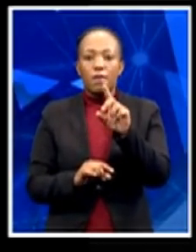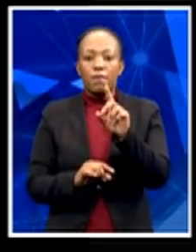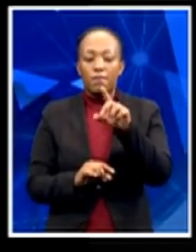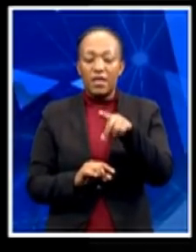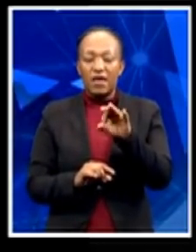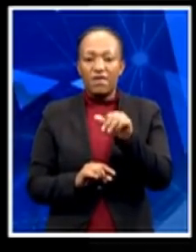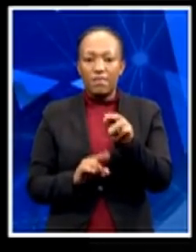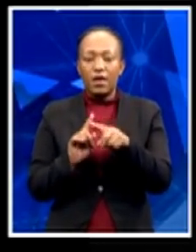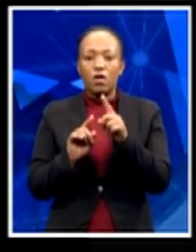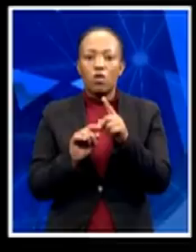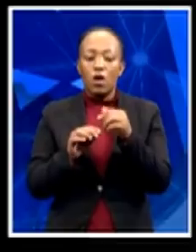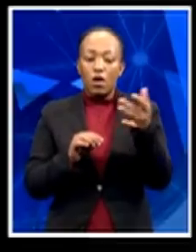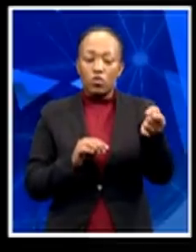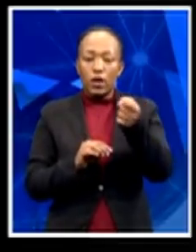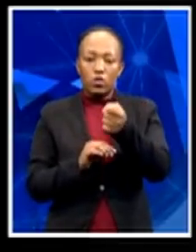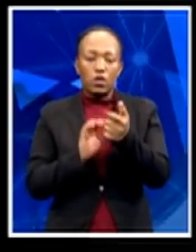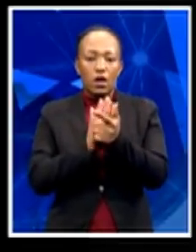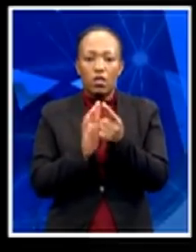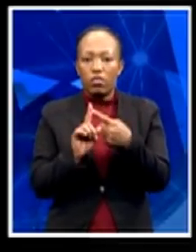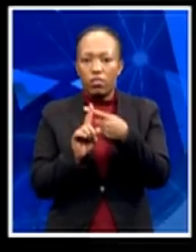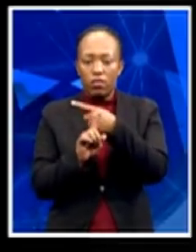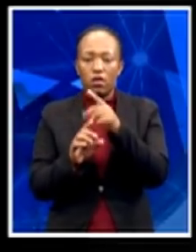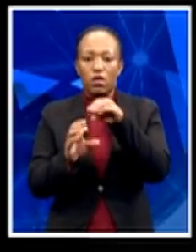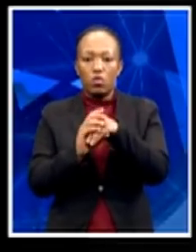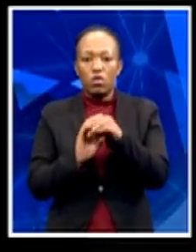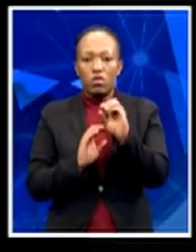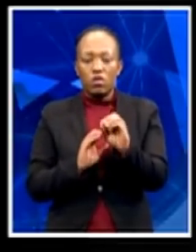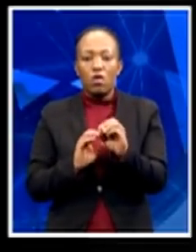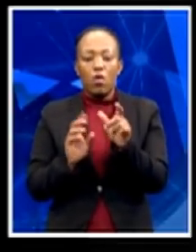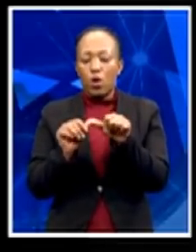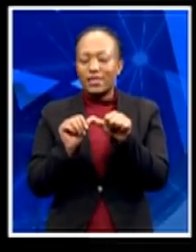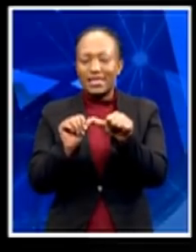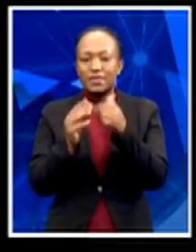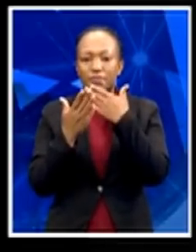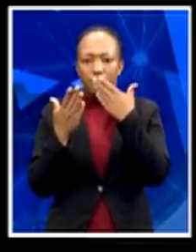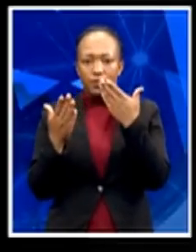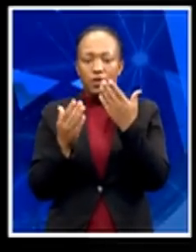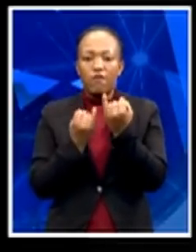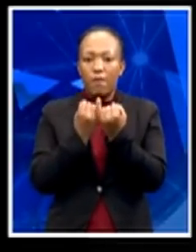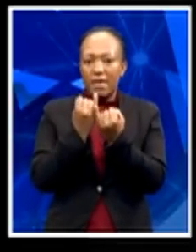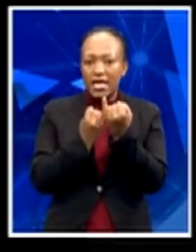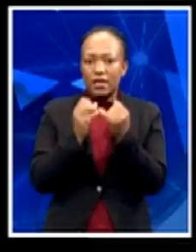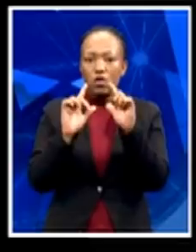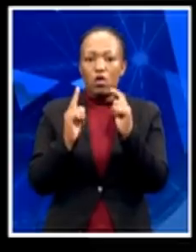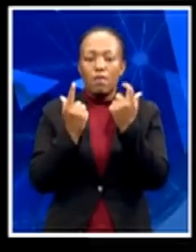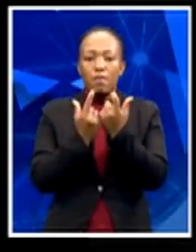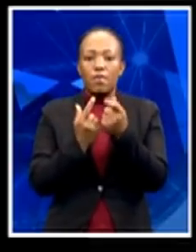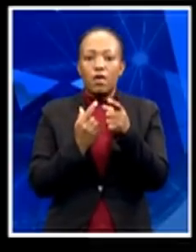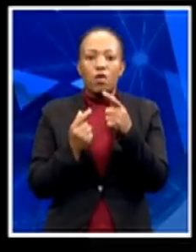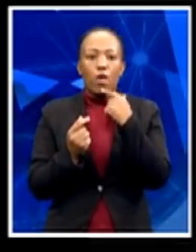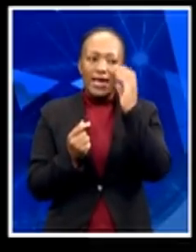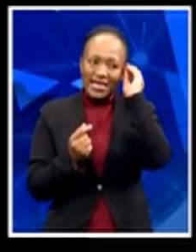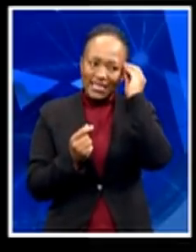amongst others, inconsistencies in the bid committees and lack of disclosure of interest by some members of the bid